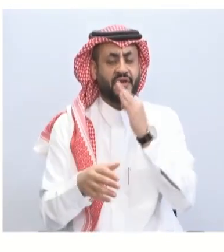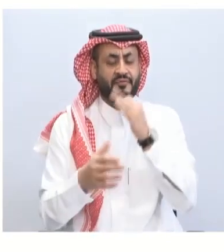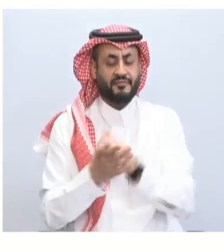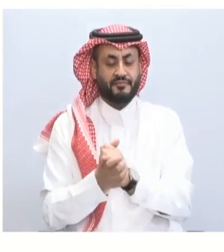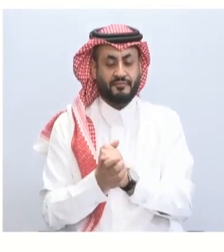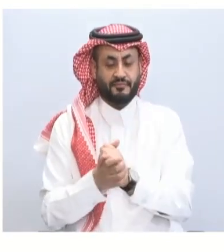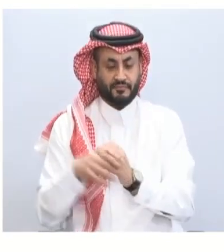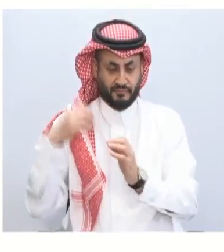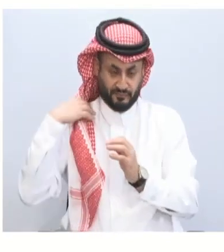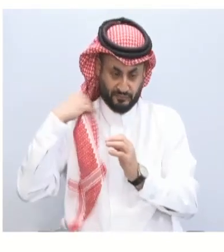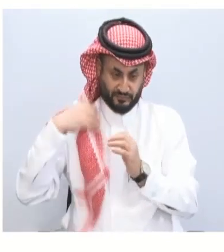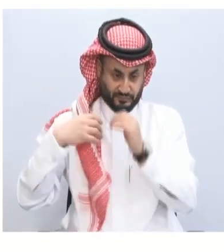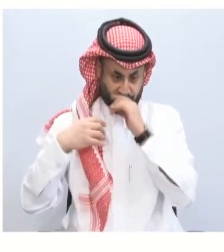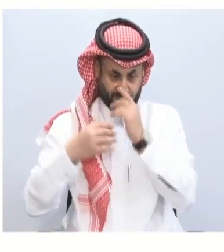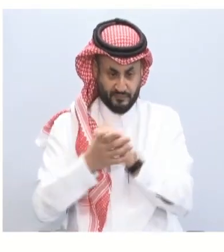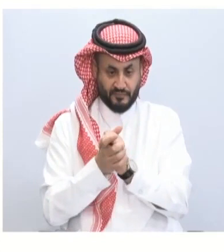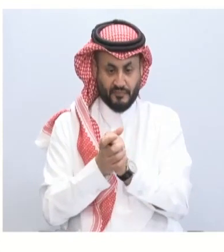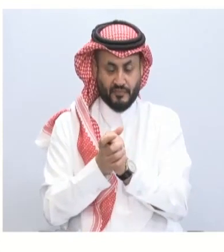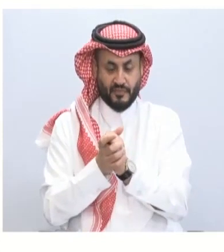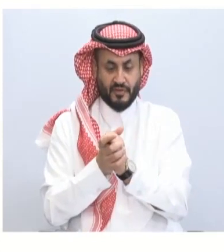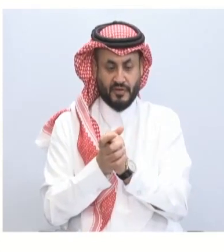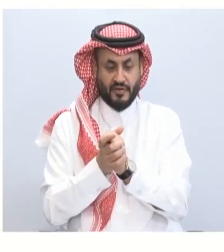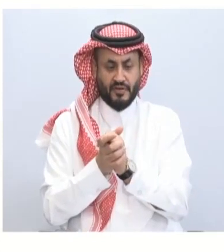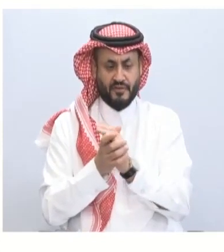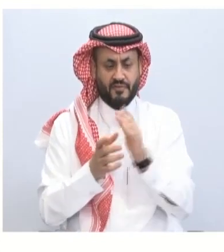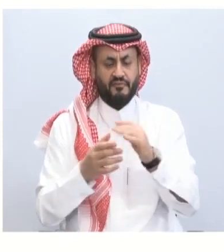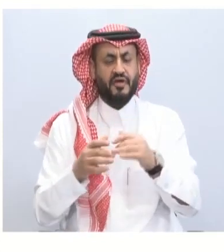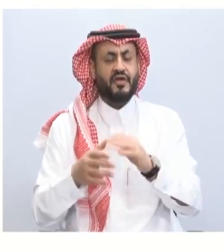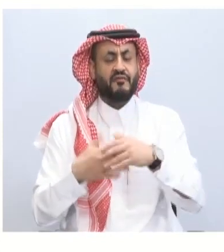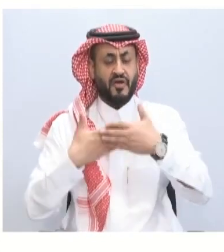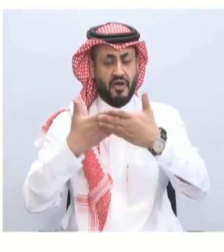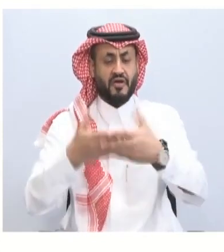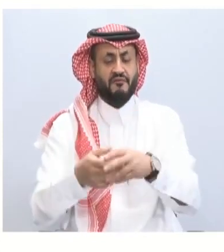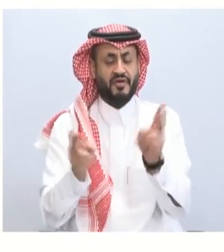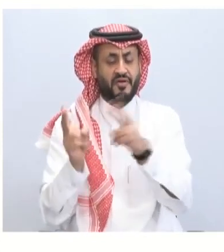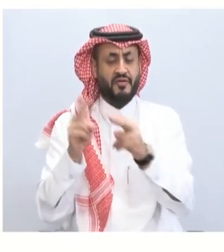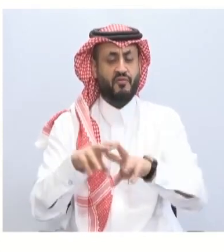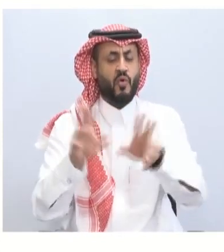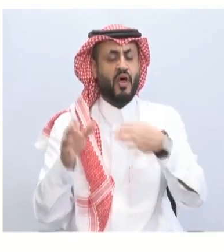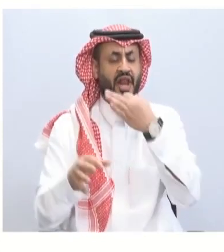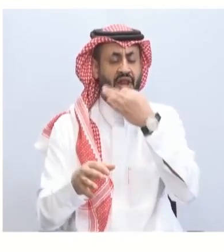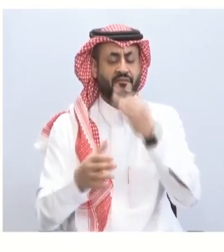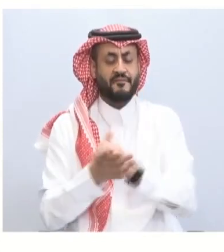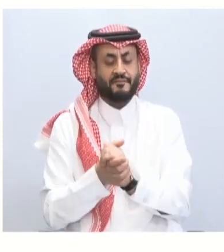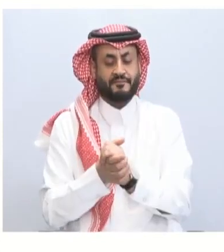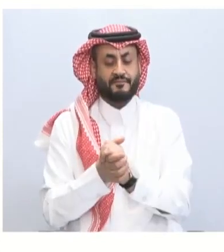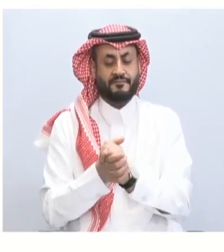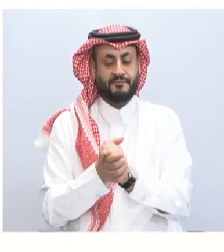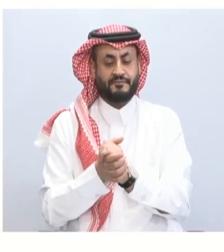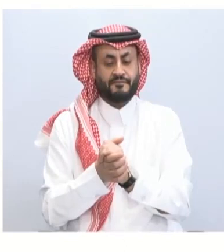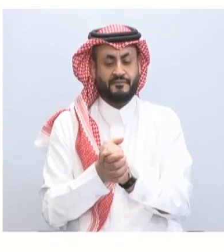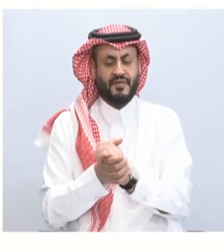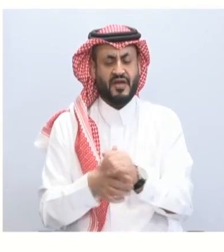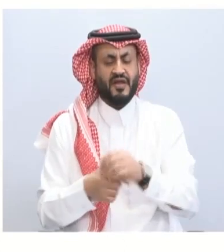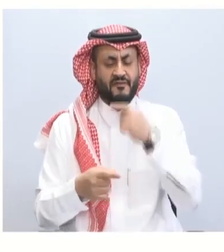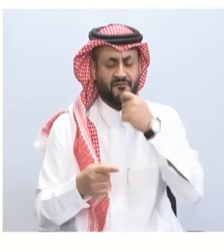participants admitted to having been intimidated and reluctant to initiate conversation due to their language inadequacies. They soon found